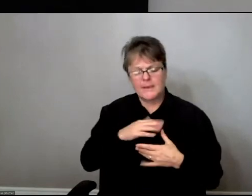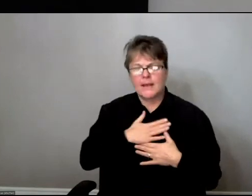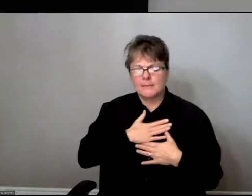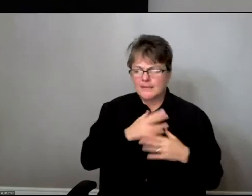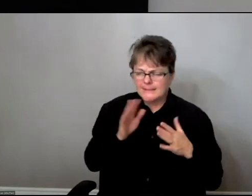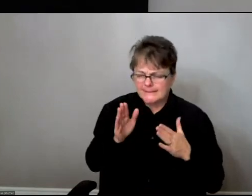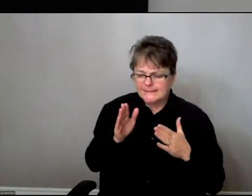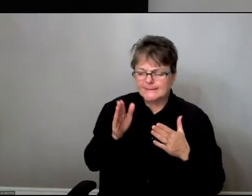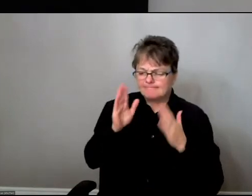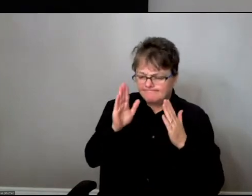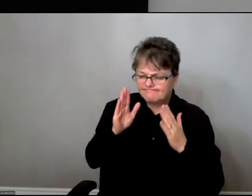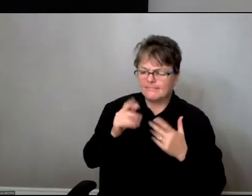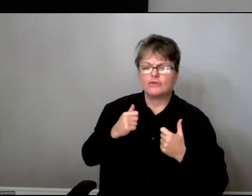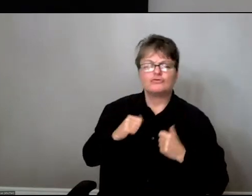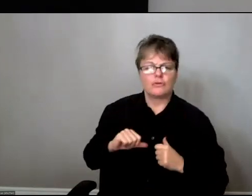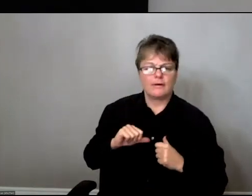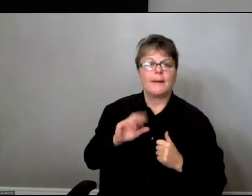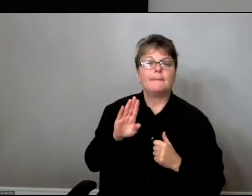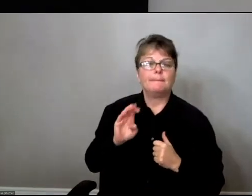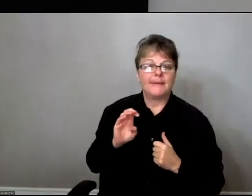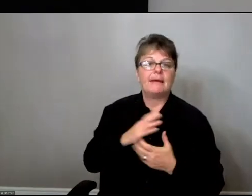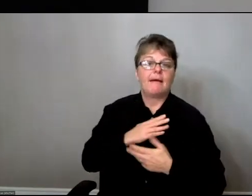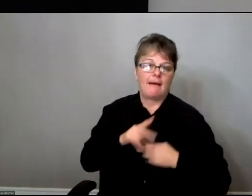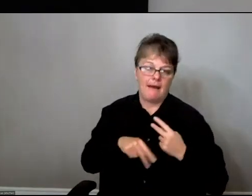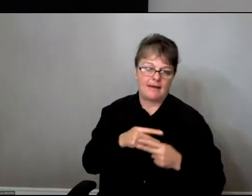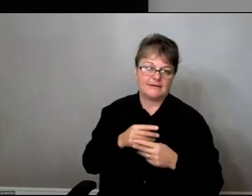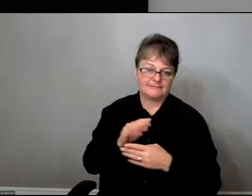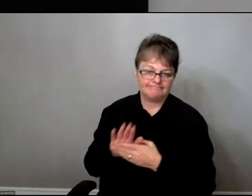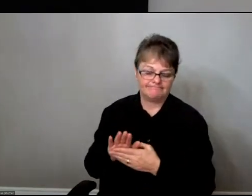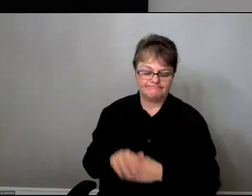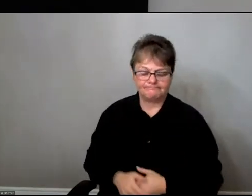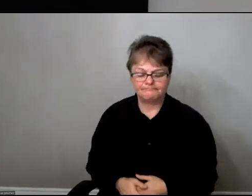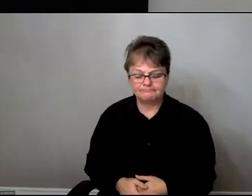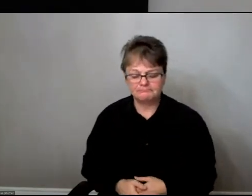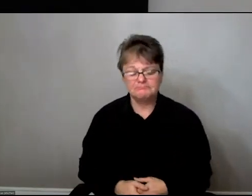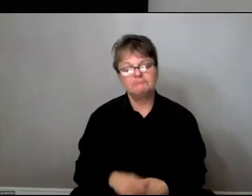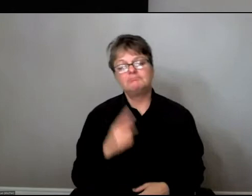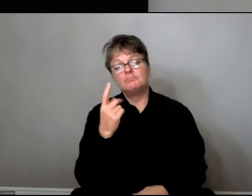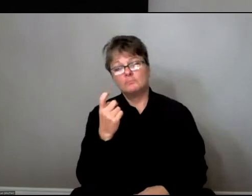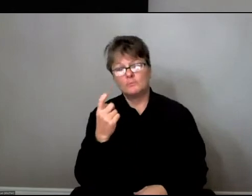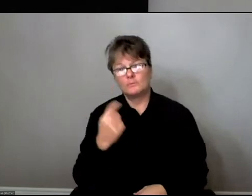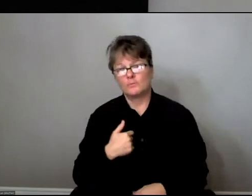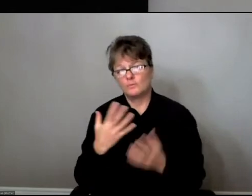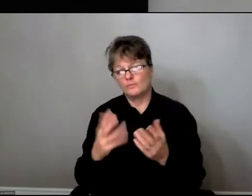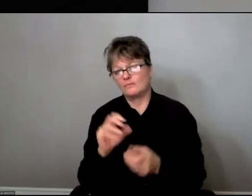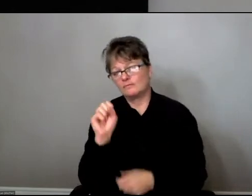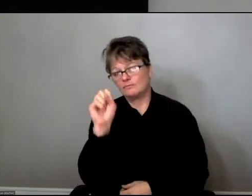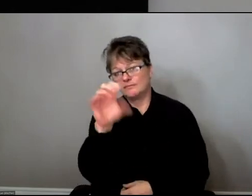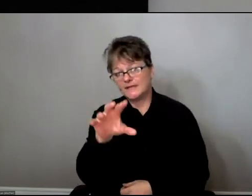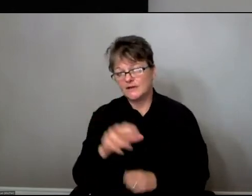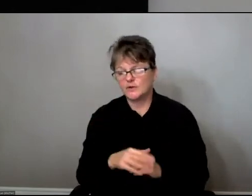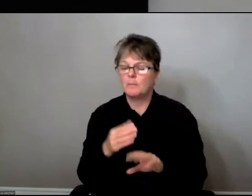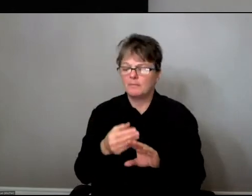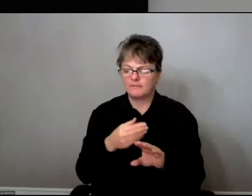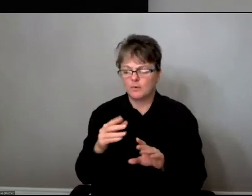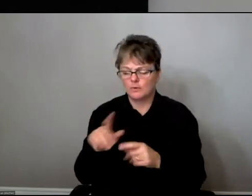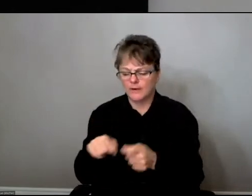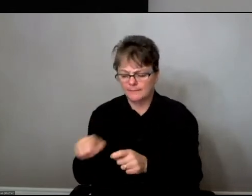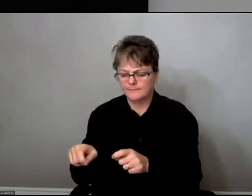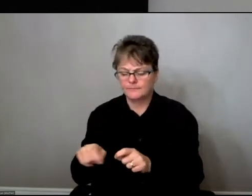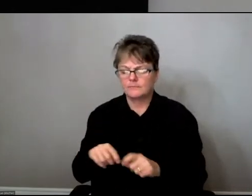There's just one more point from a personal note that I want to share with you today before closing. Julianne's Rock.